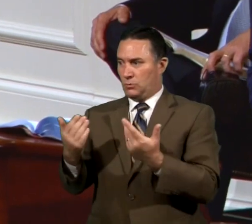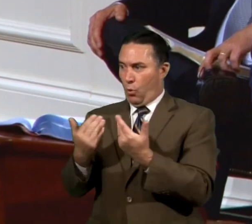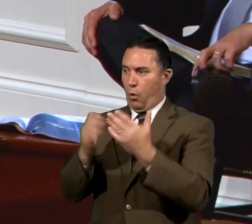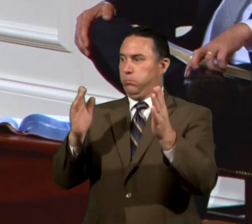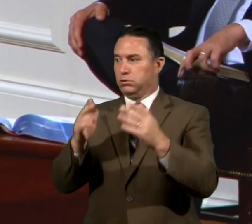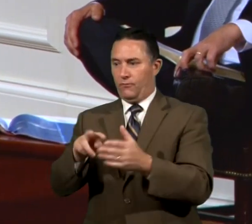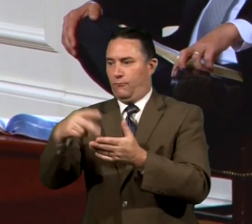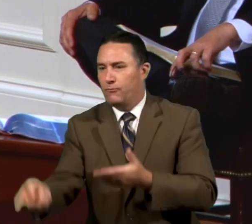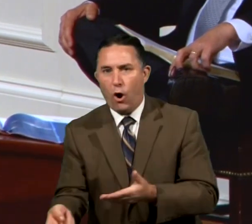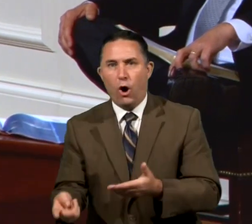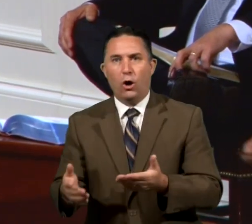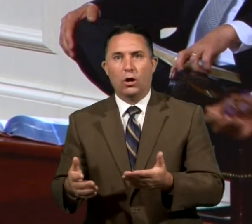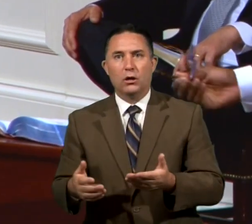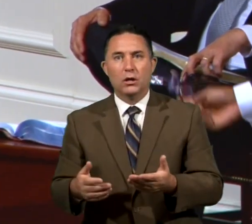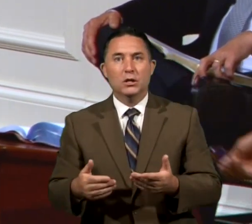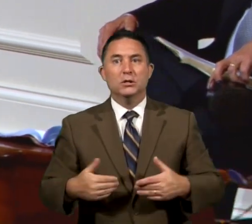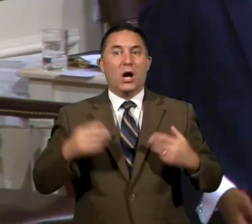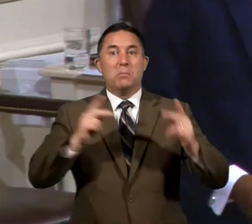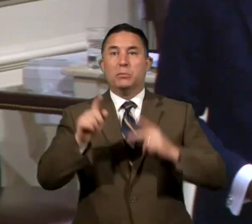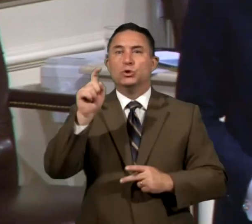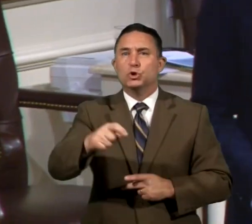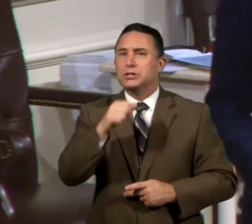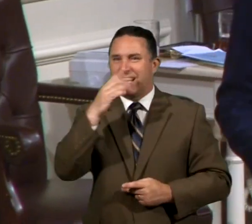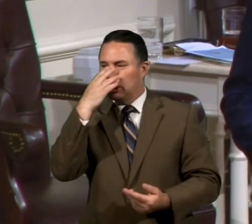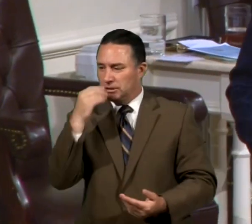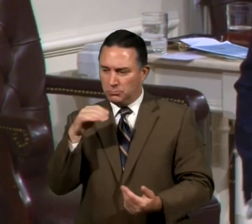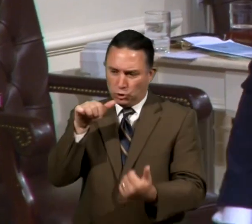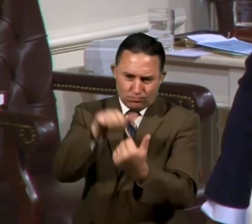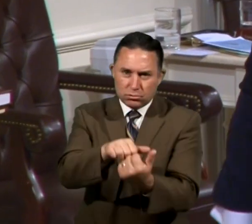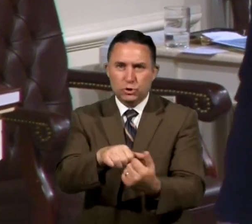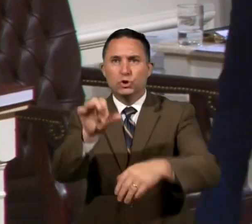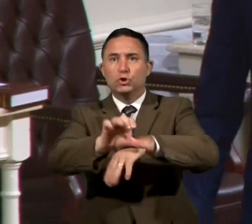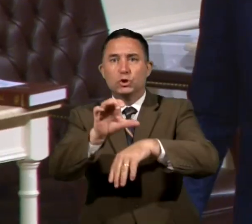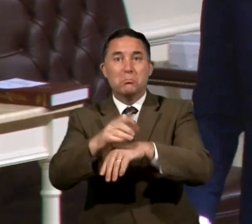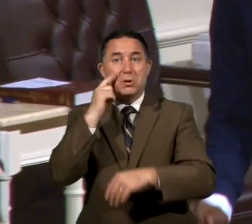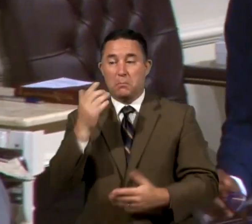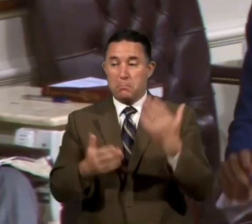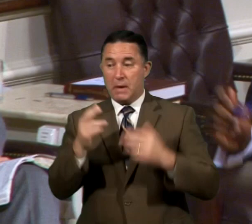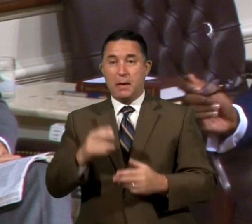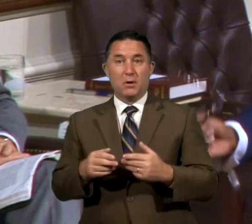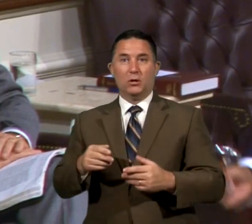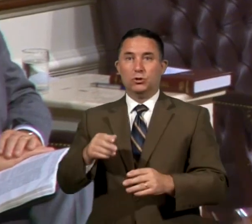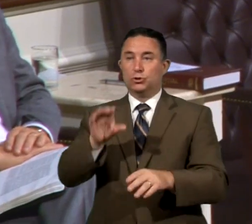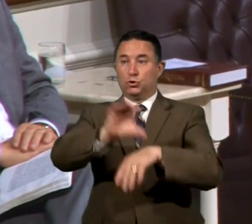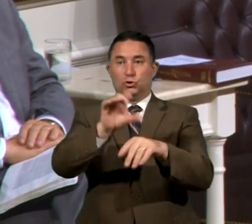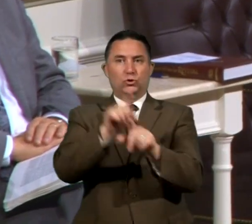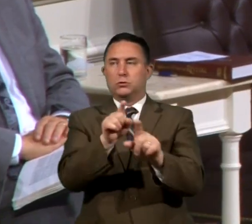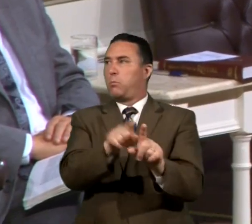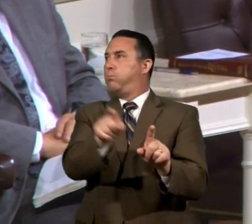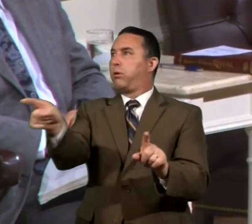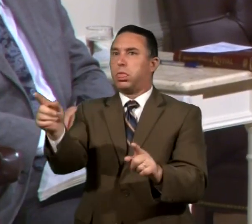one? Young people, you shouldn't go to sleep at church because you may fall out of church.